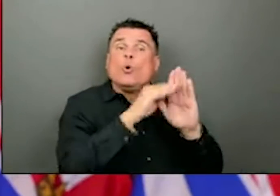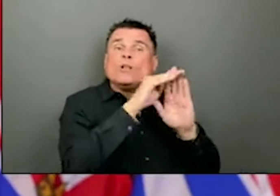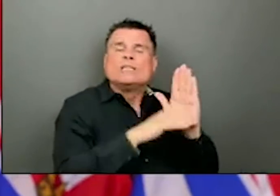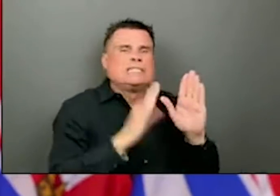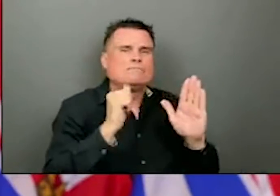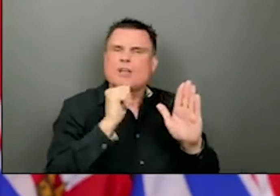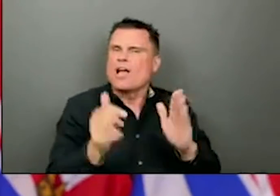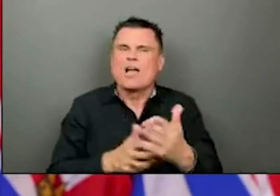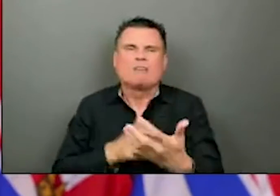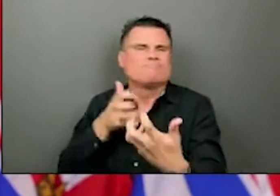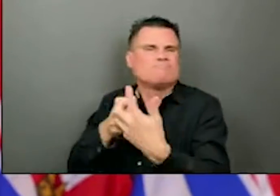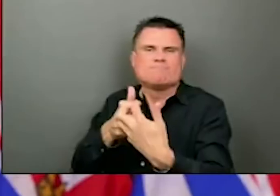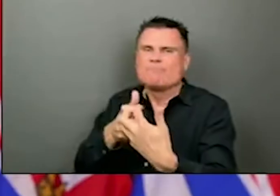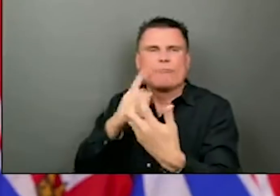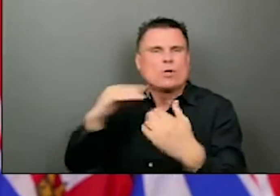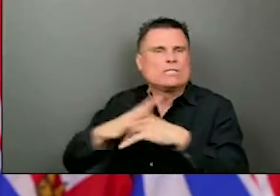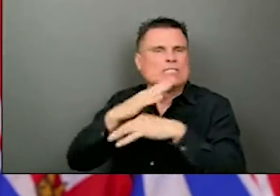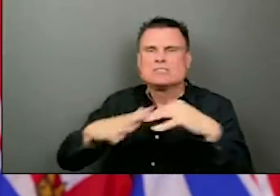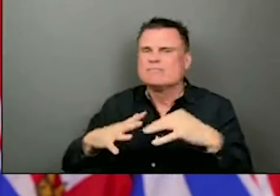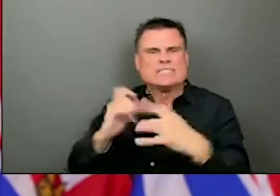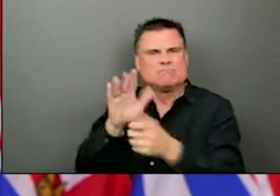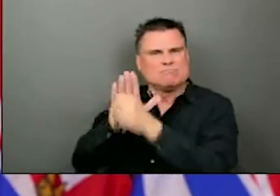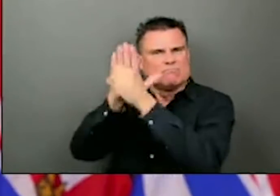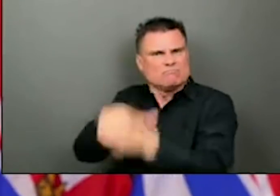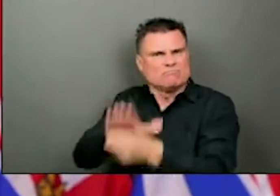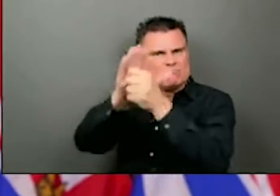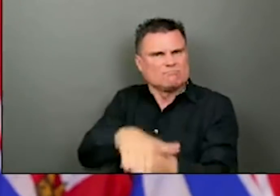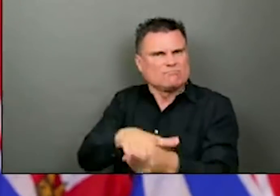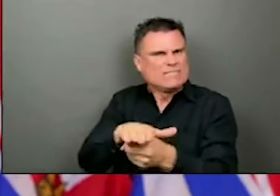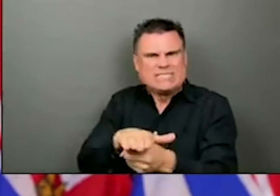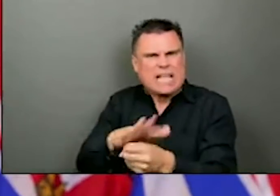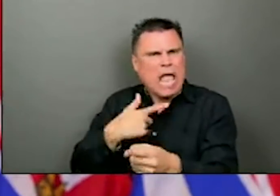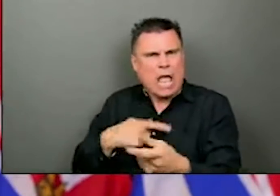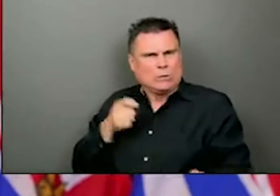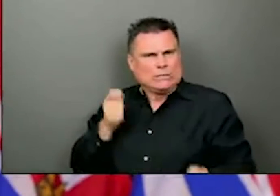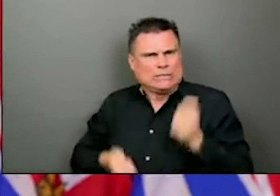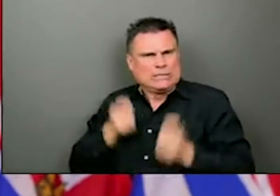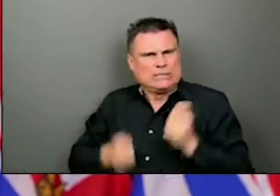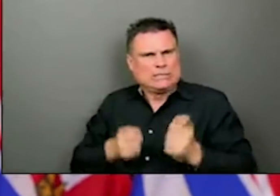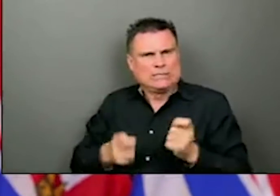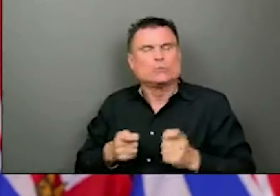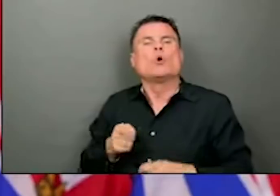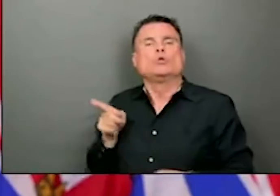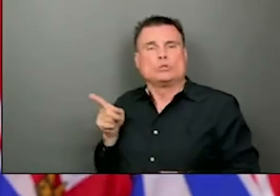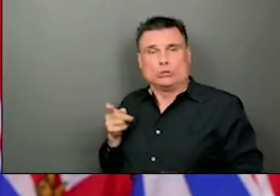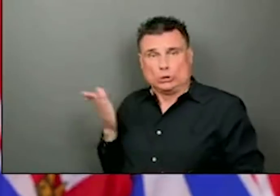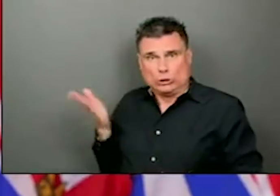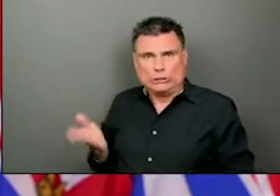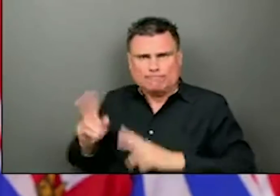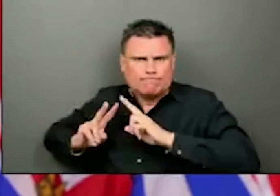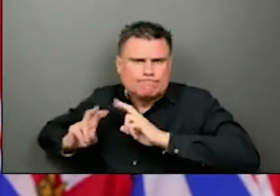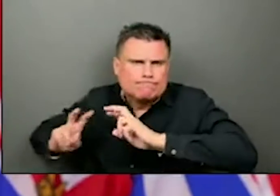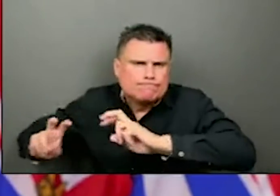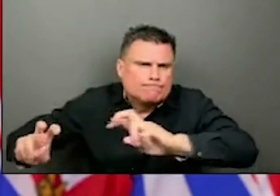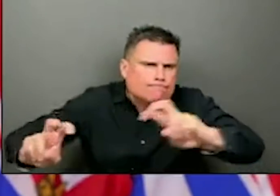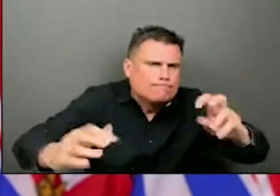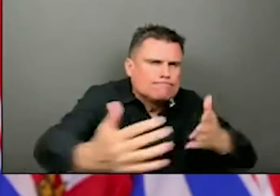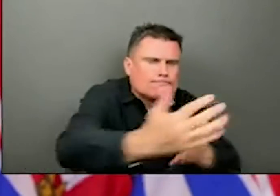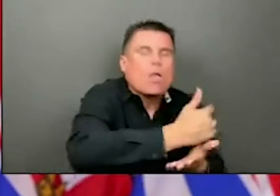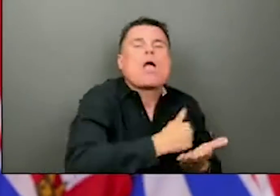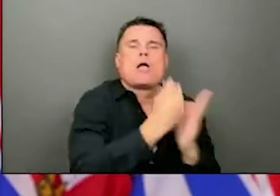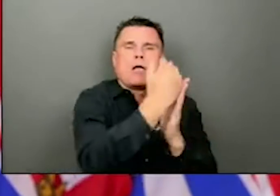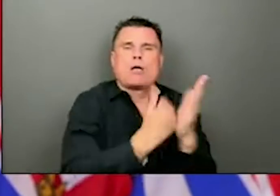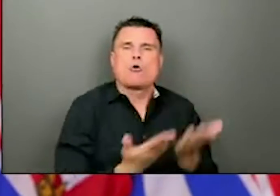Indigenous leaders, and we will continue to act. And I just wanted to note for everyone is, as we move through